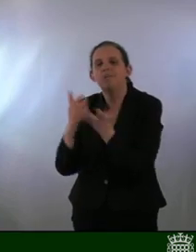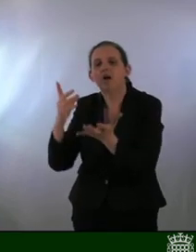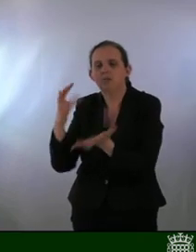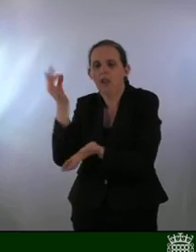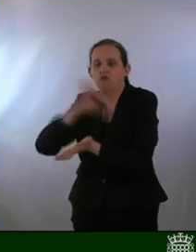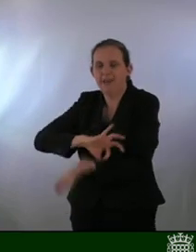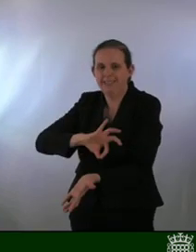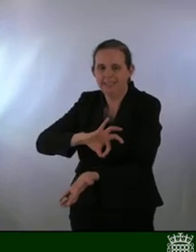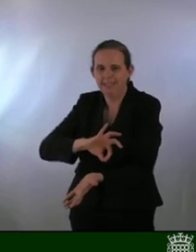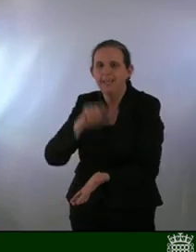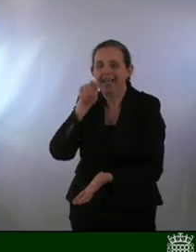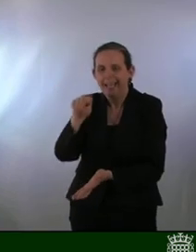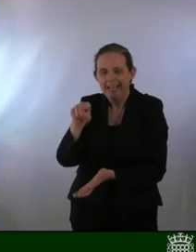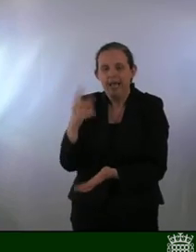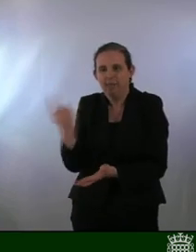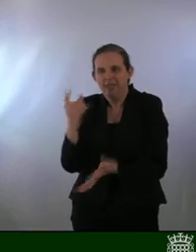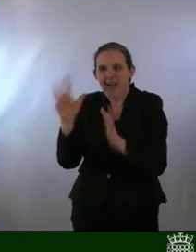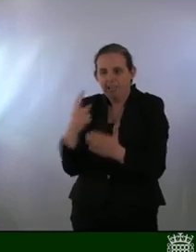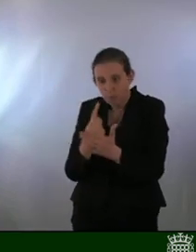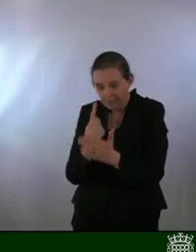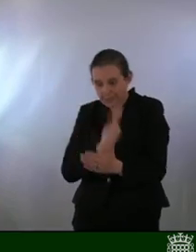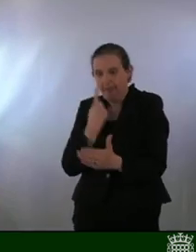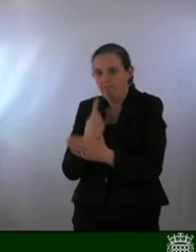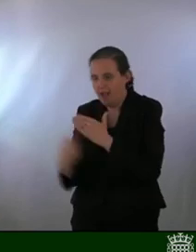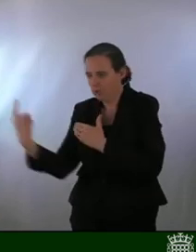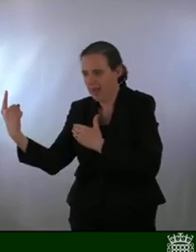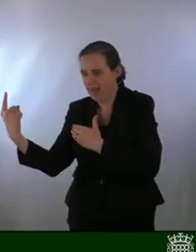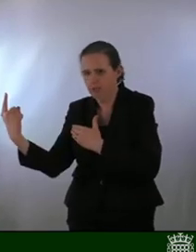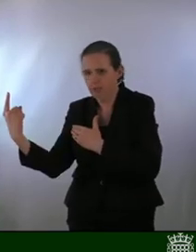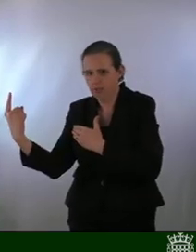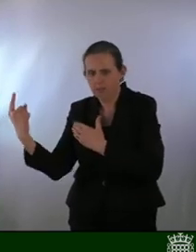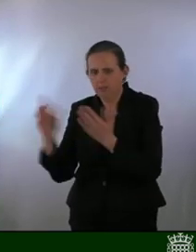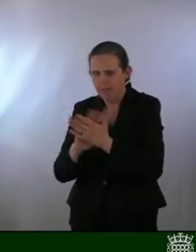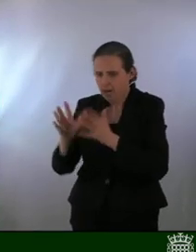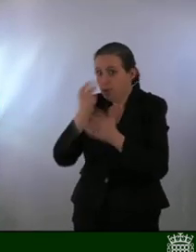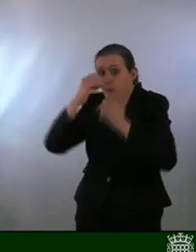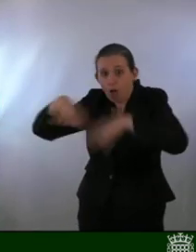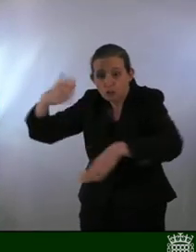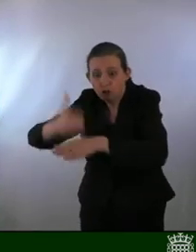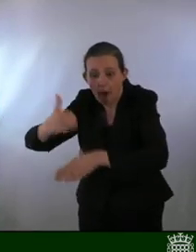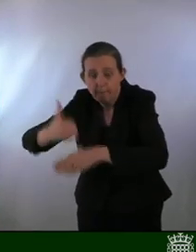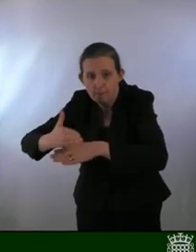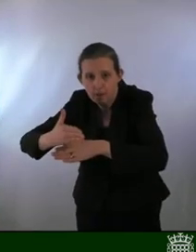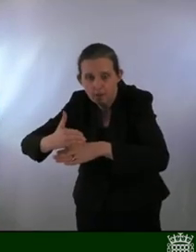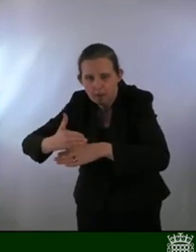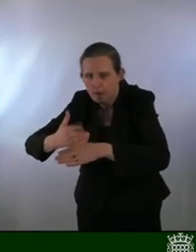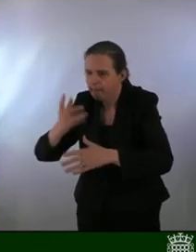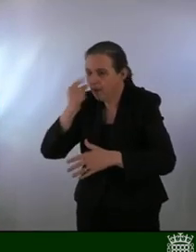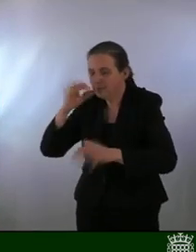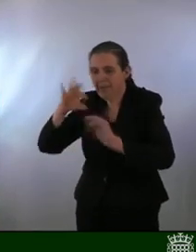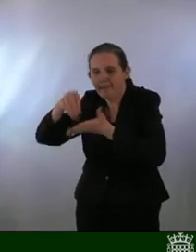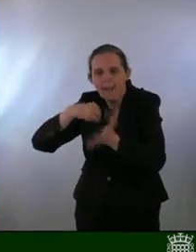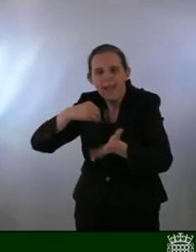period and it won't be kept open for him. He now, in the lag of universal credit, won't get anything until early May. Yep.